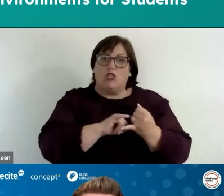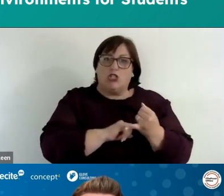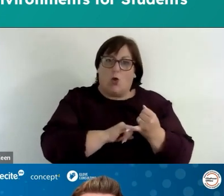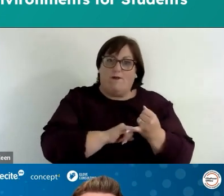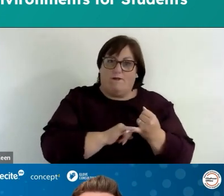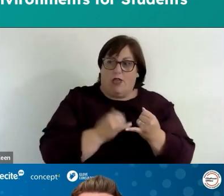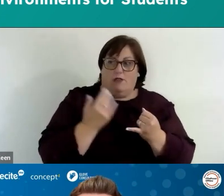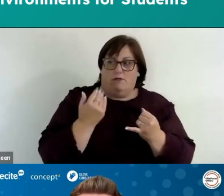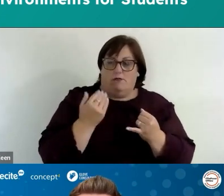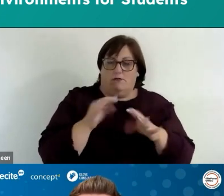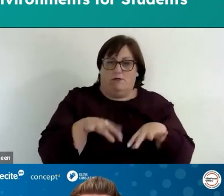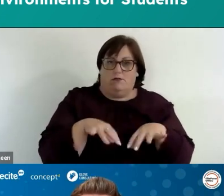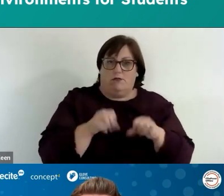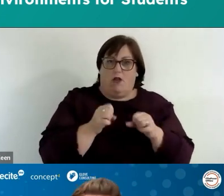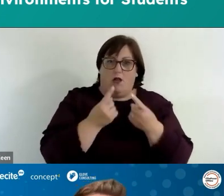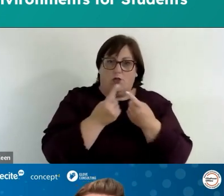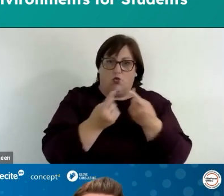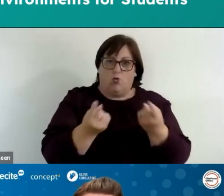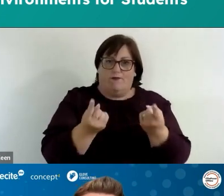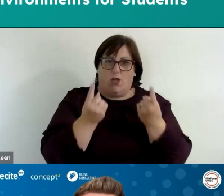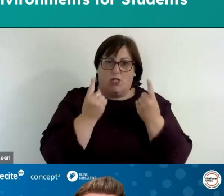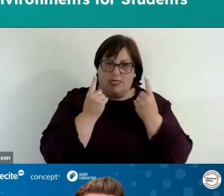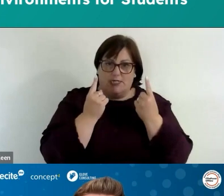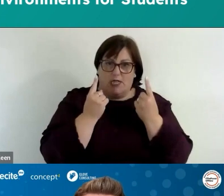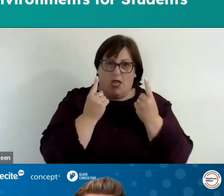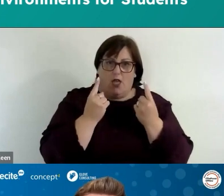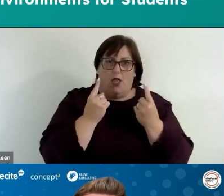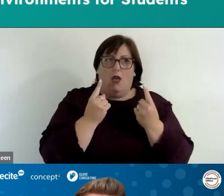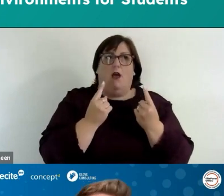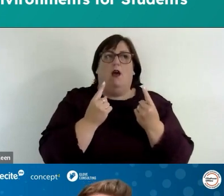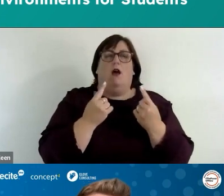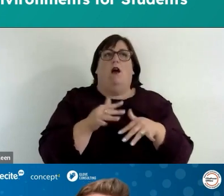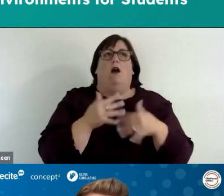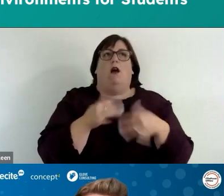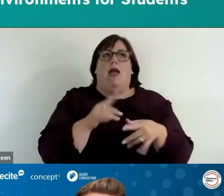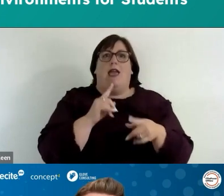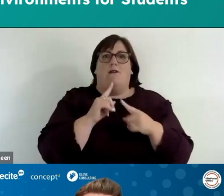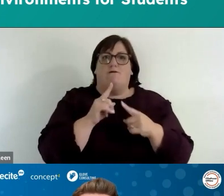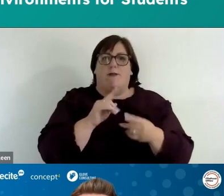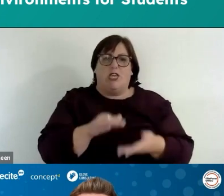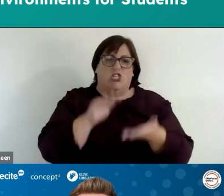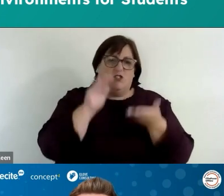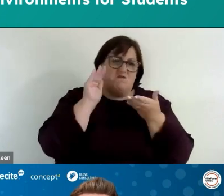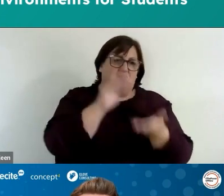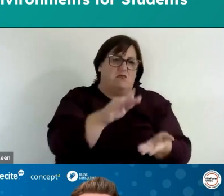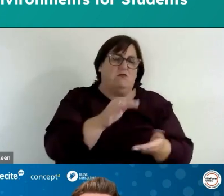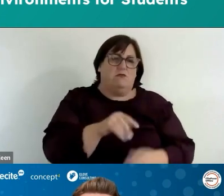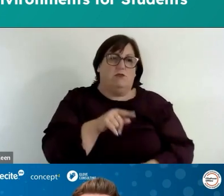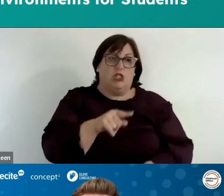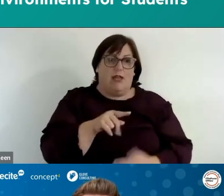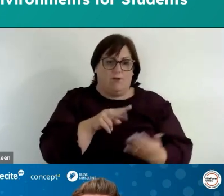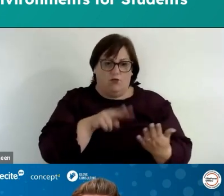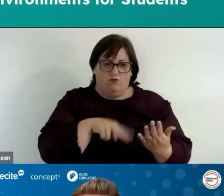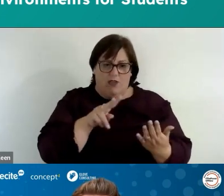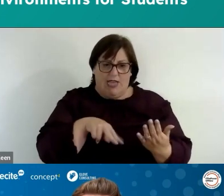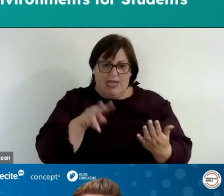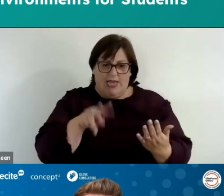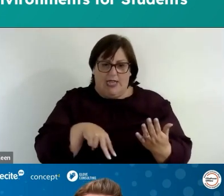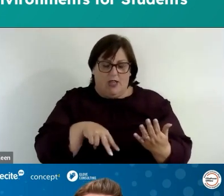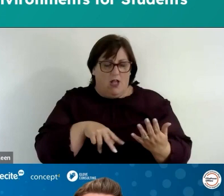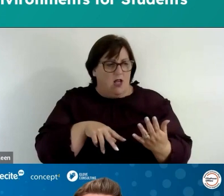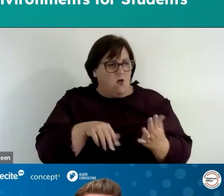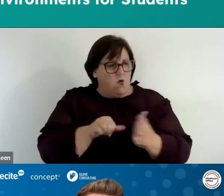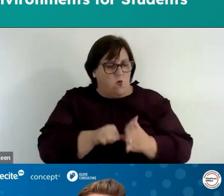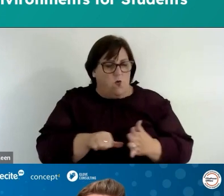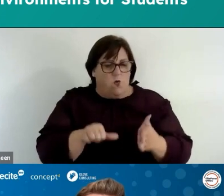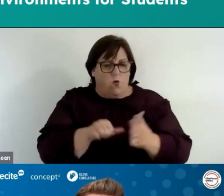had to consume and read was just so much overwhelming, and it was getting her down. She didn't know what to do. So